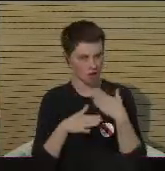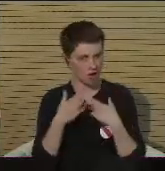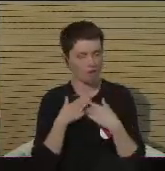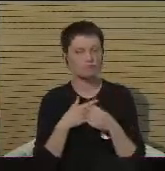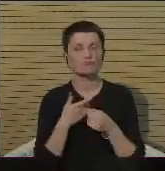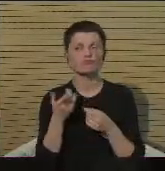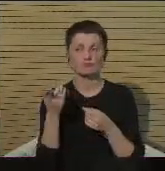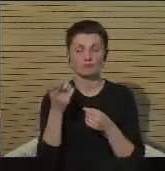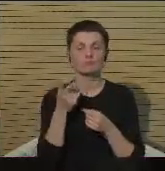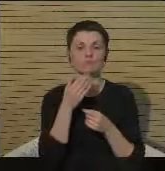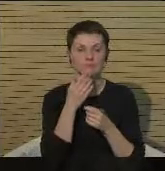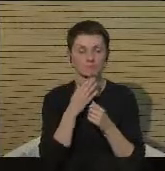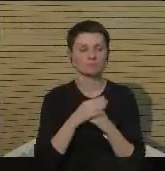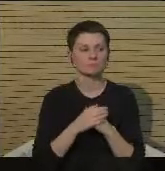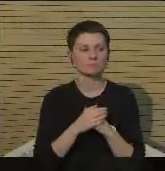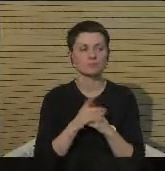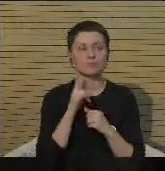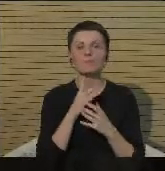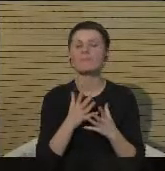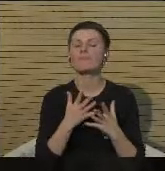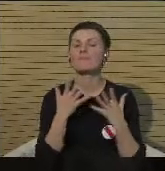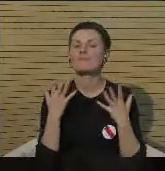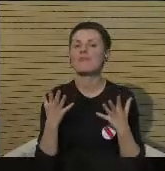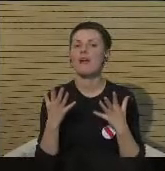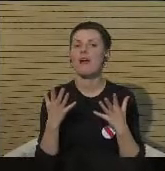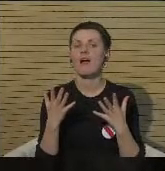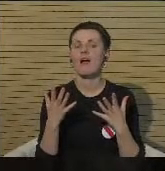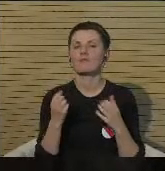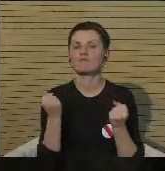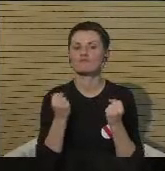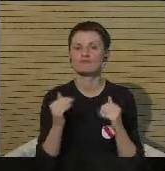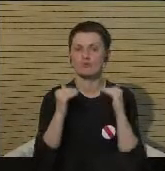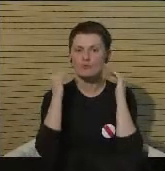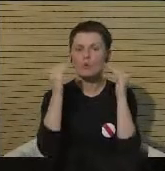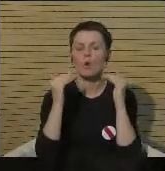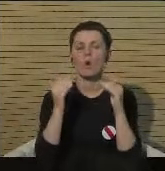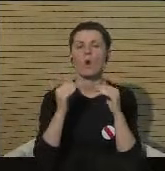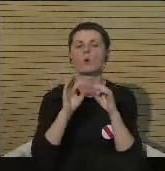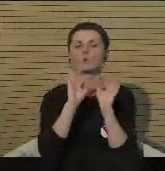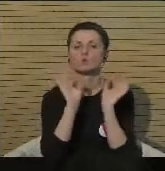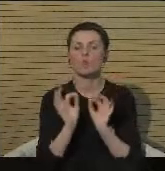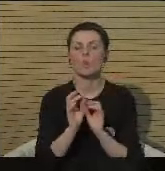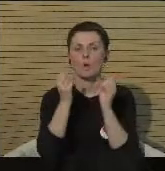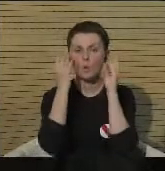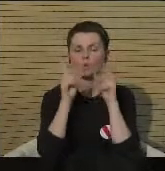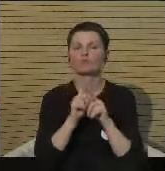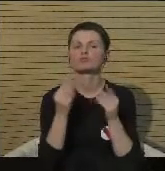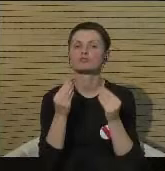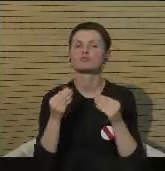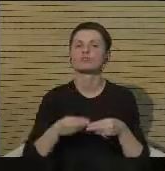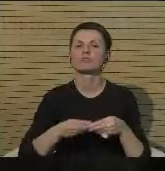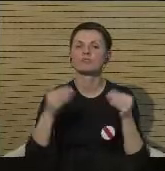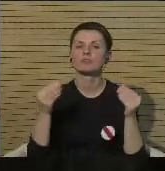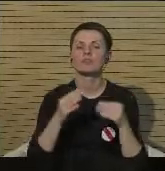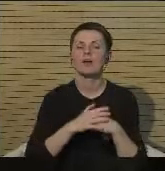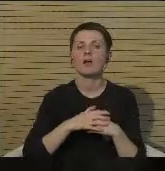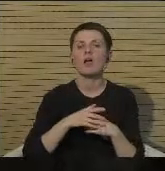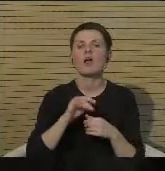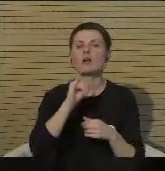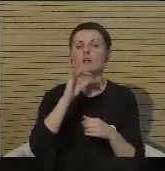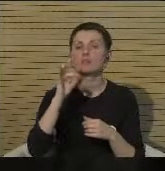eclectic model. I think something that you mentioned, high level of art, high level of culture, high level